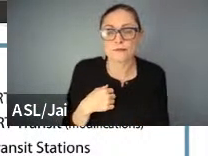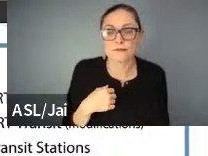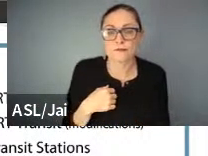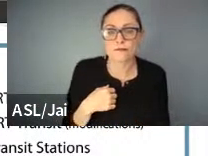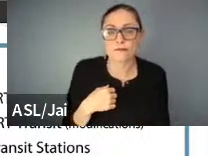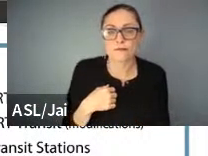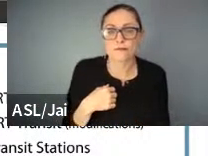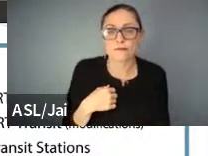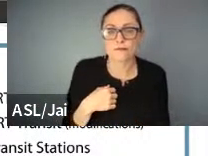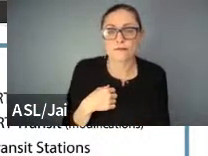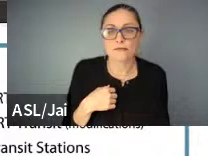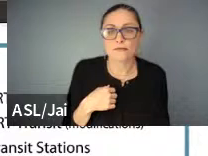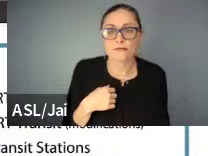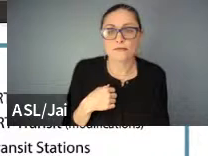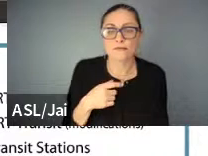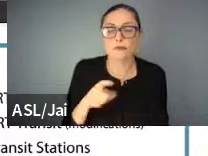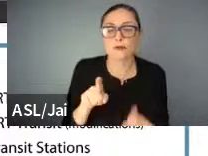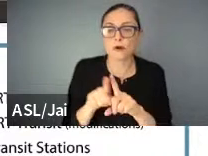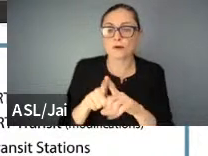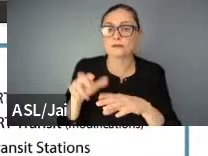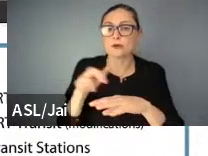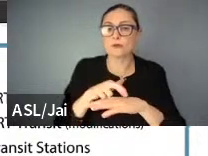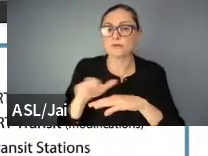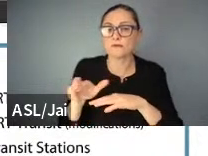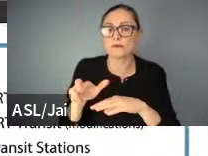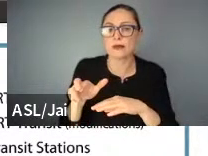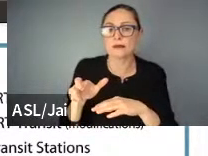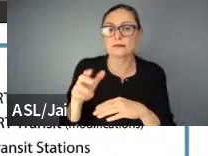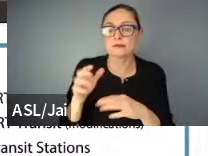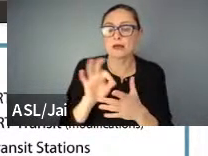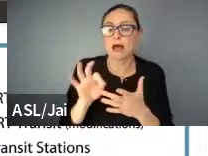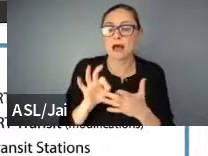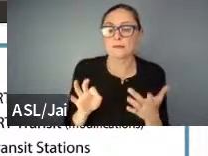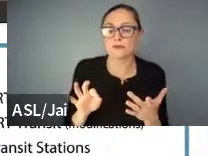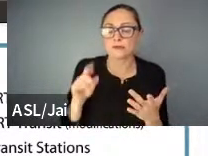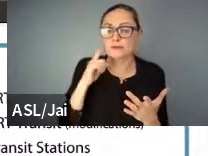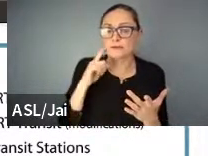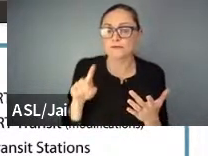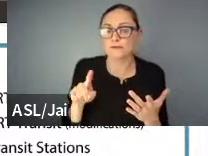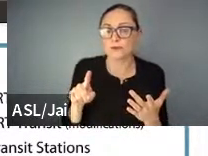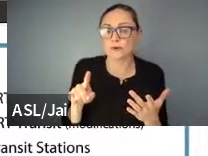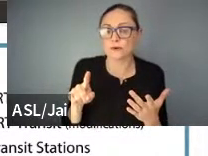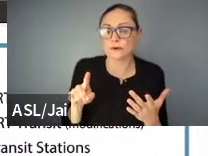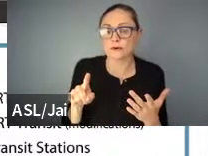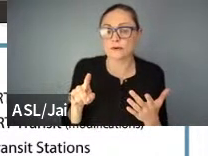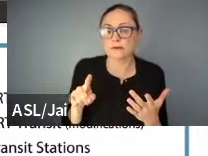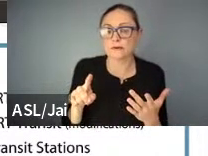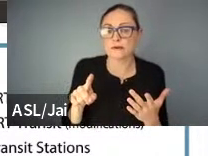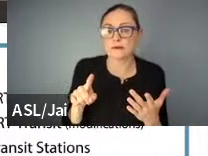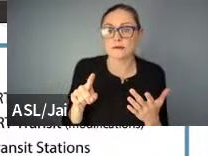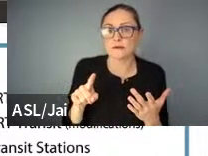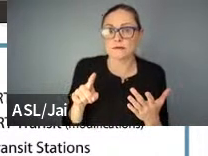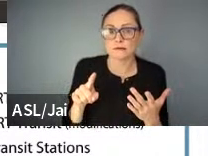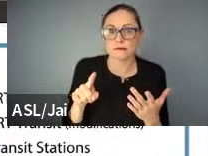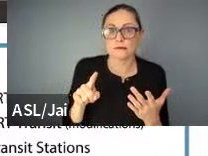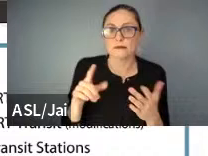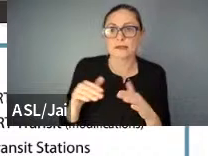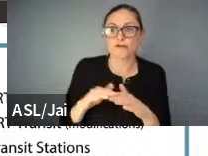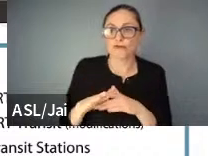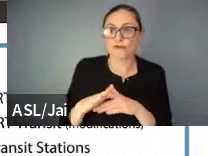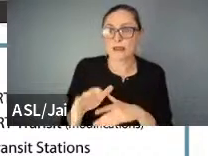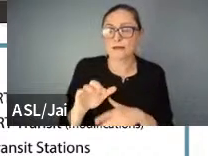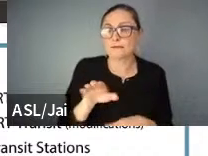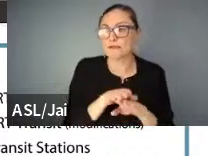This also reflects options for the C Street ramps, as well as